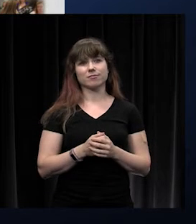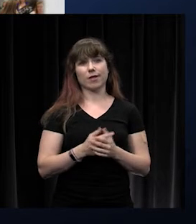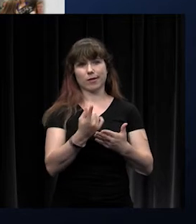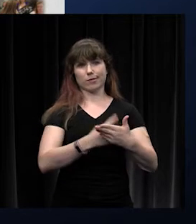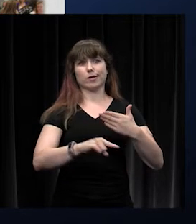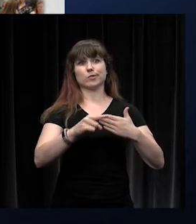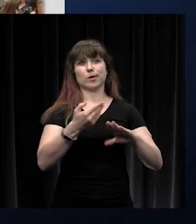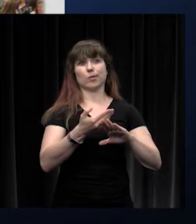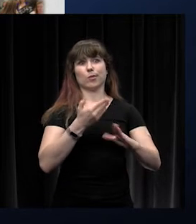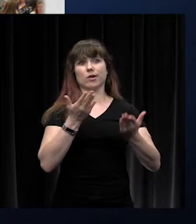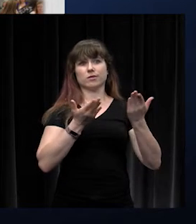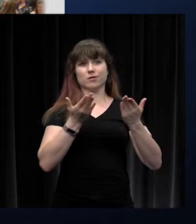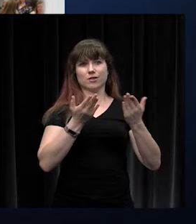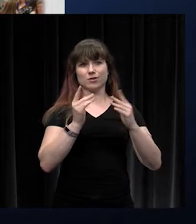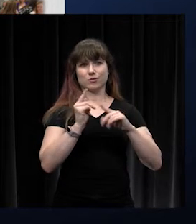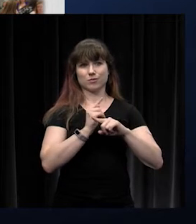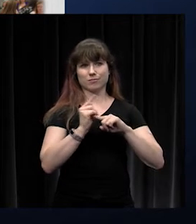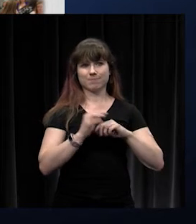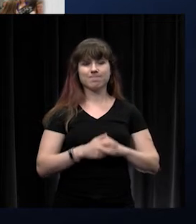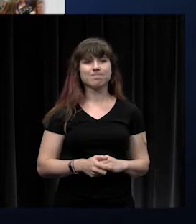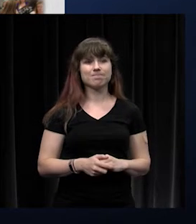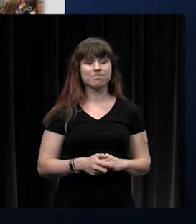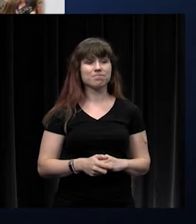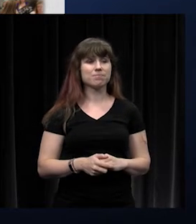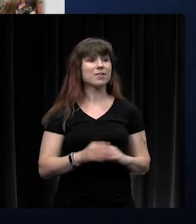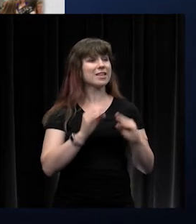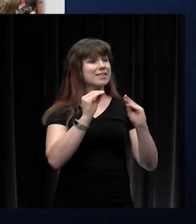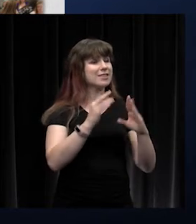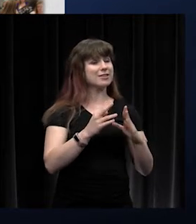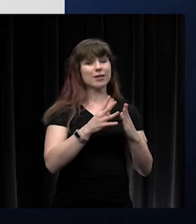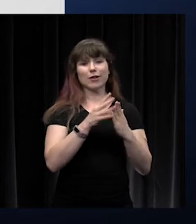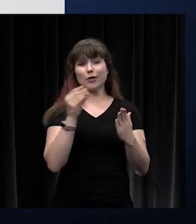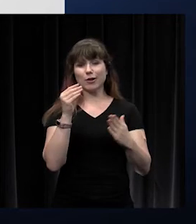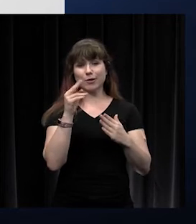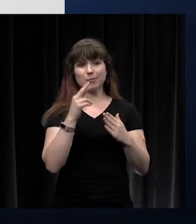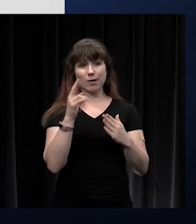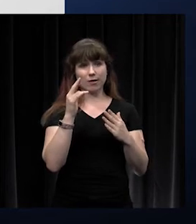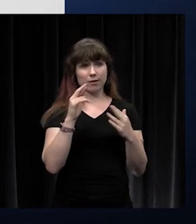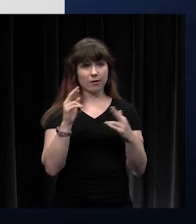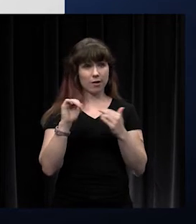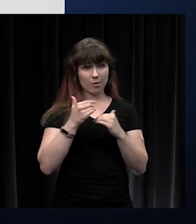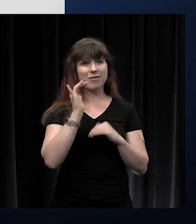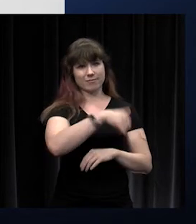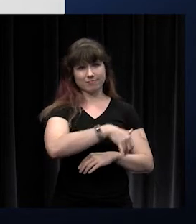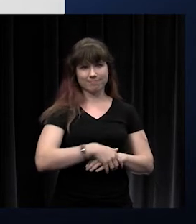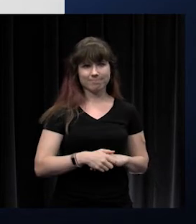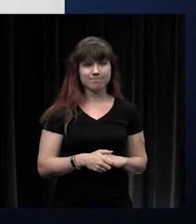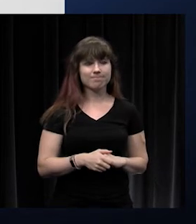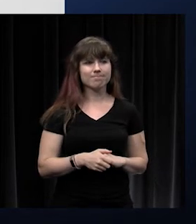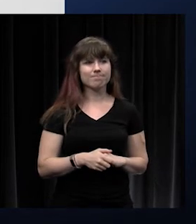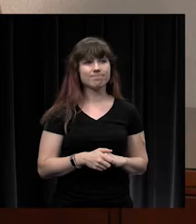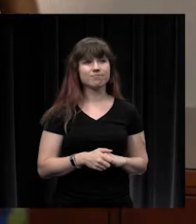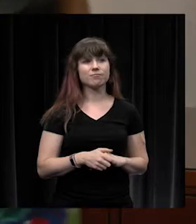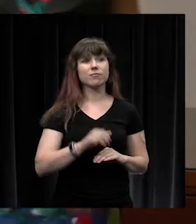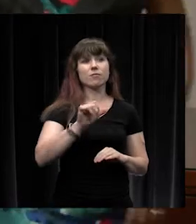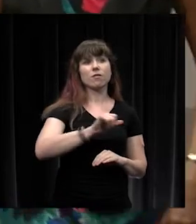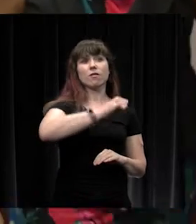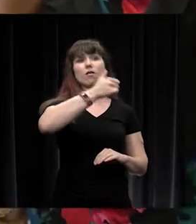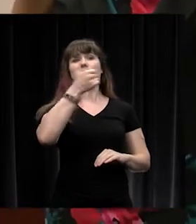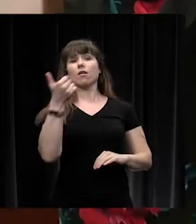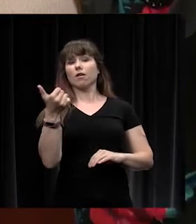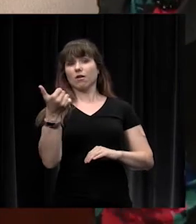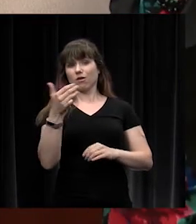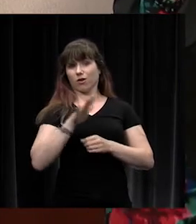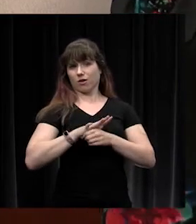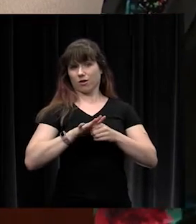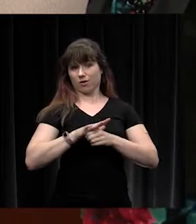week. So that's how teaching and learning is getting ready for the next school year. We also have many other areas that have been working